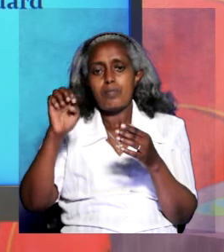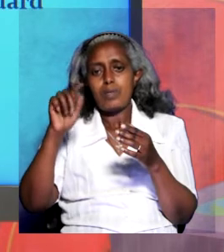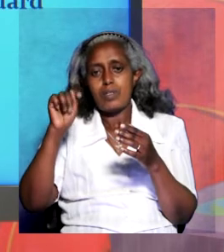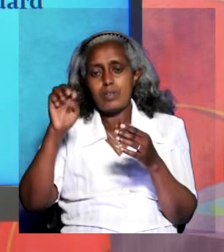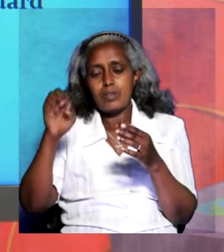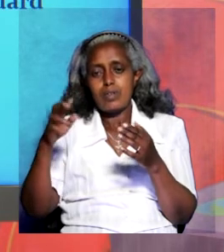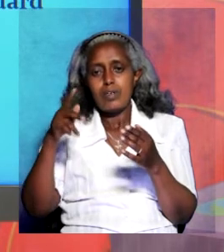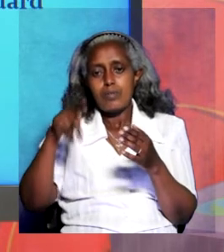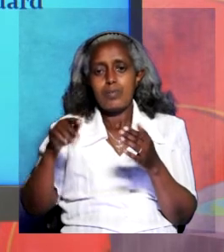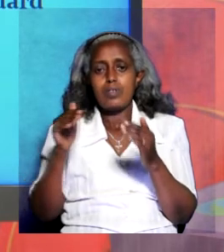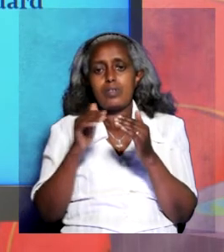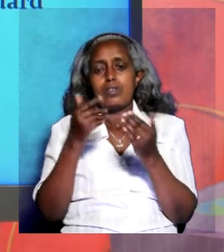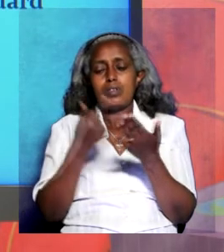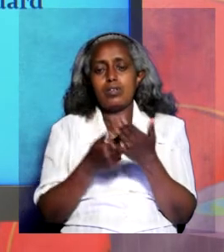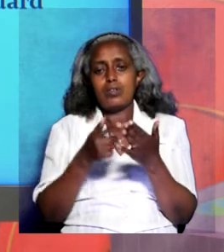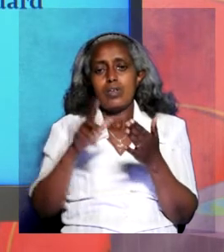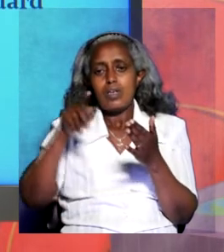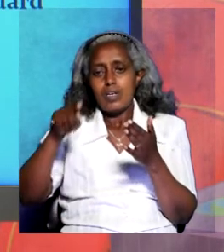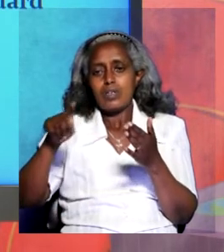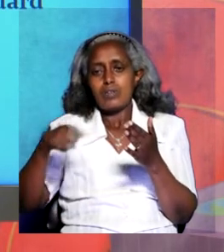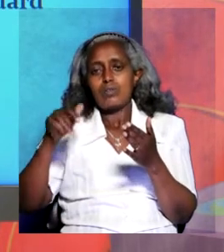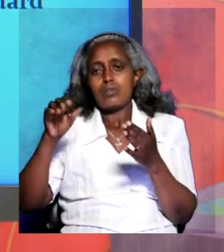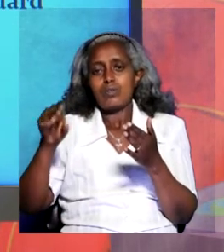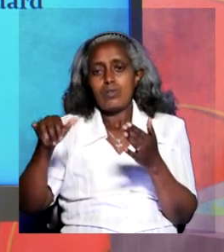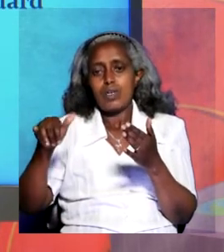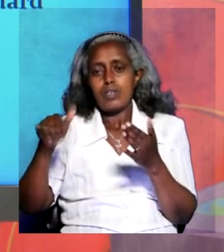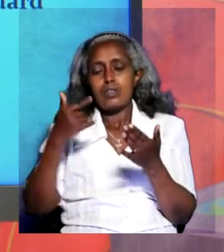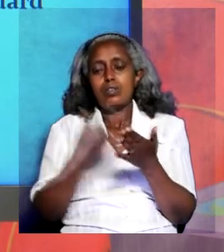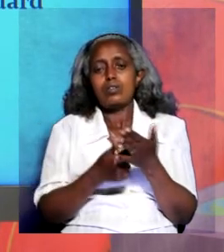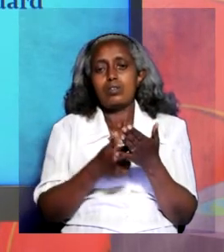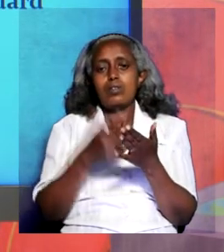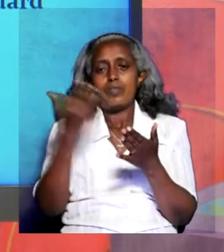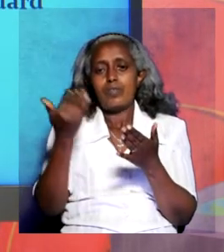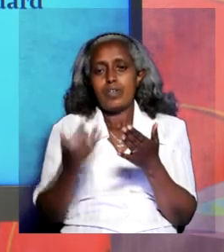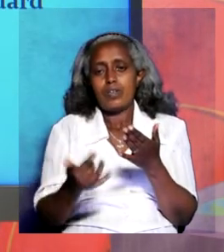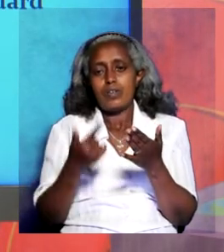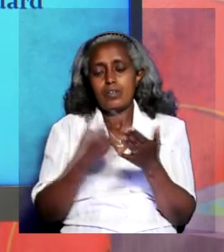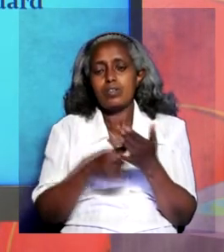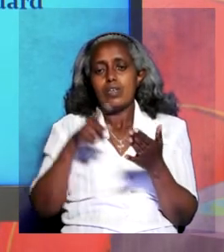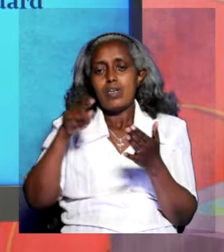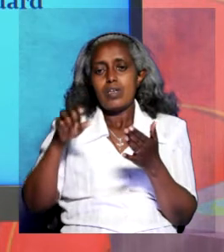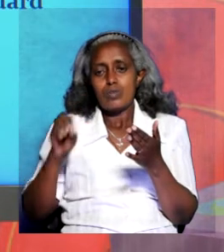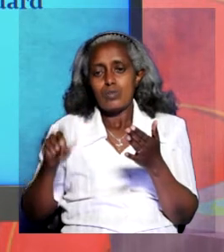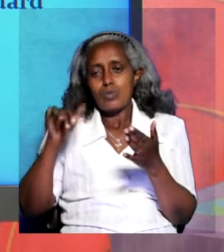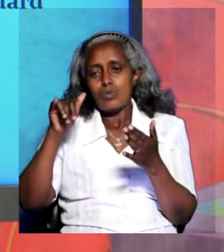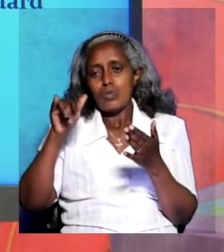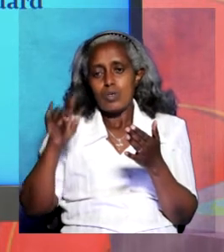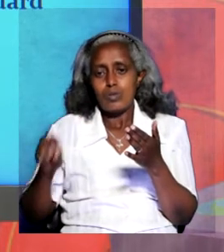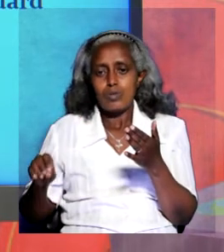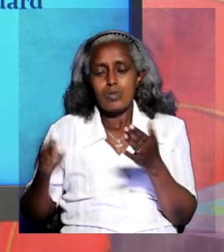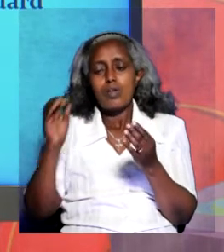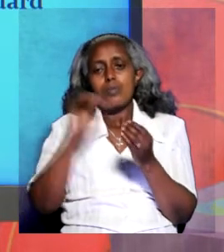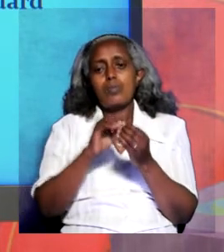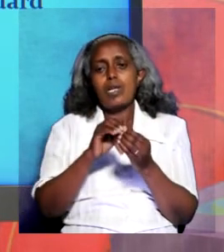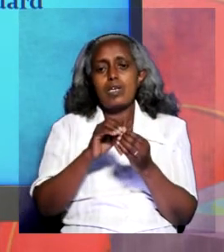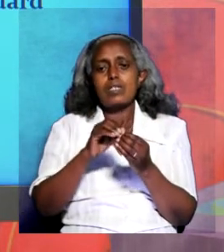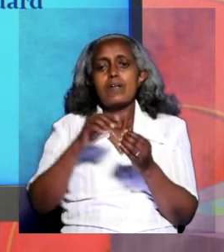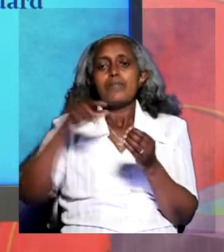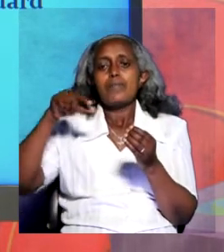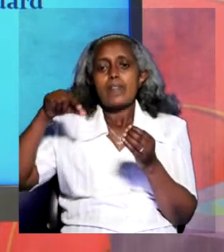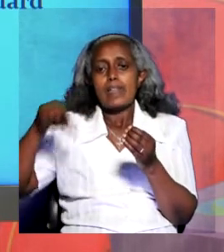P is coordinate is x, y in the figure. P0 x0, y0 plus lambda times